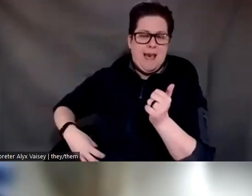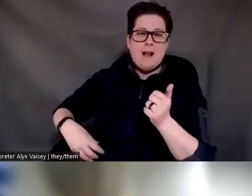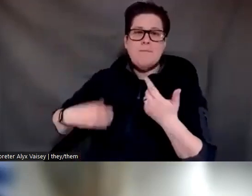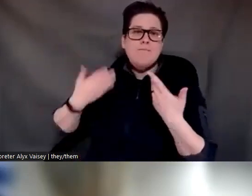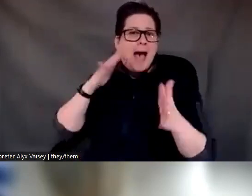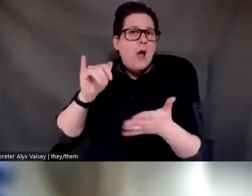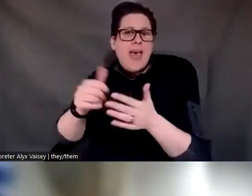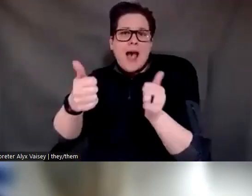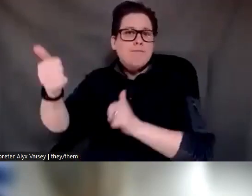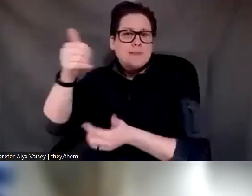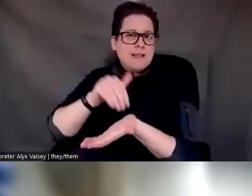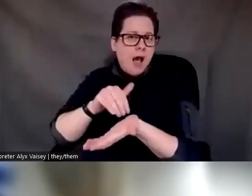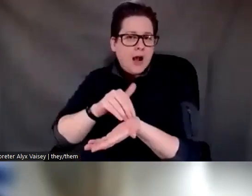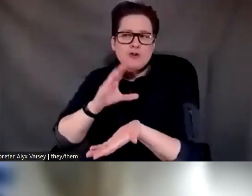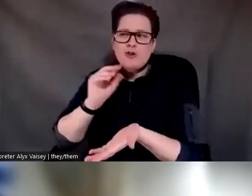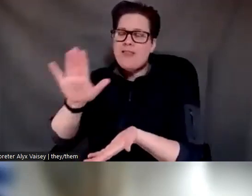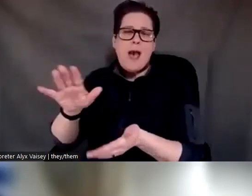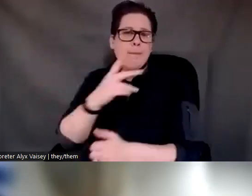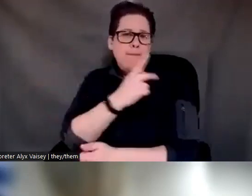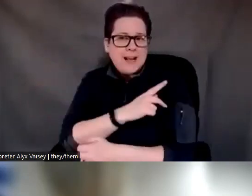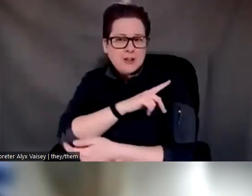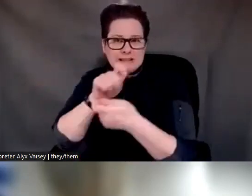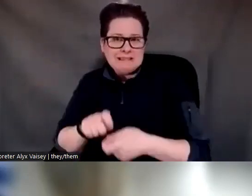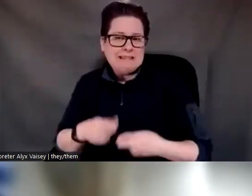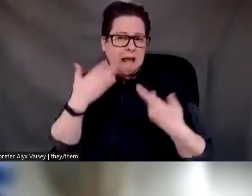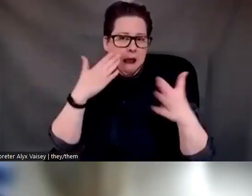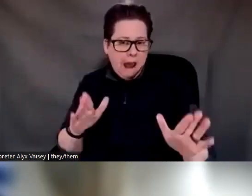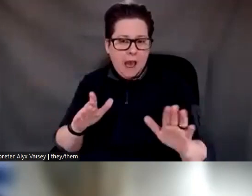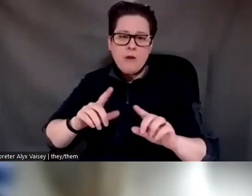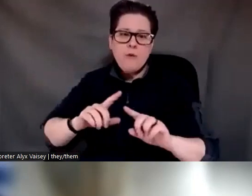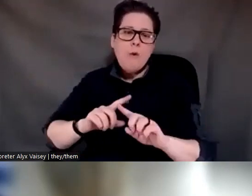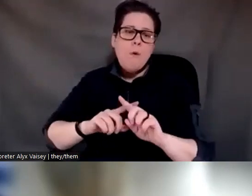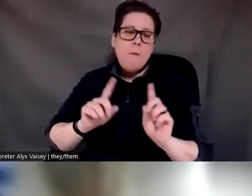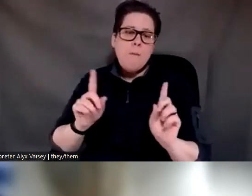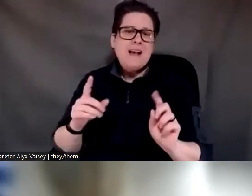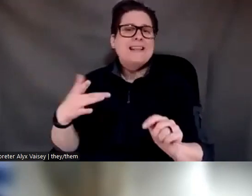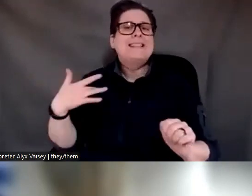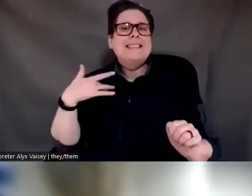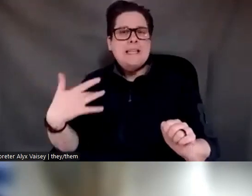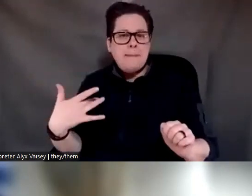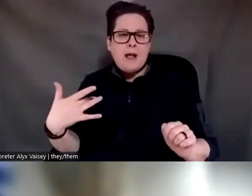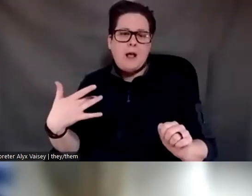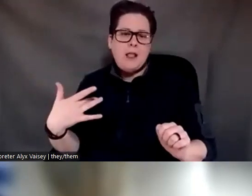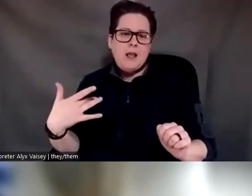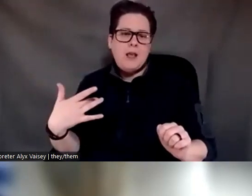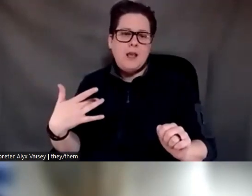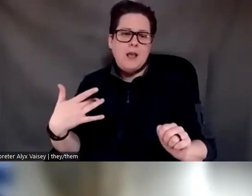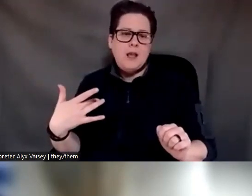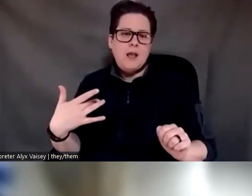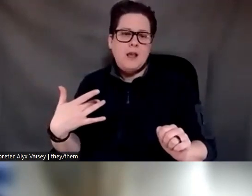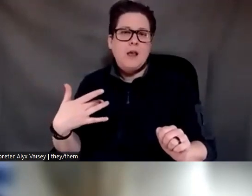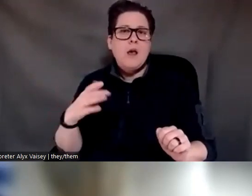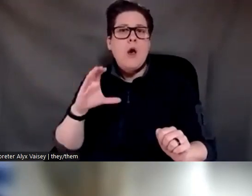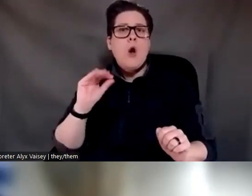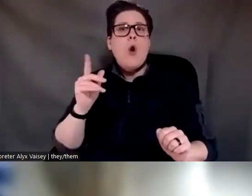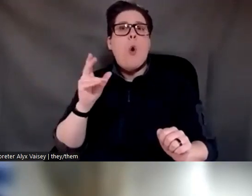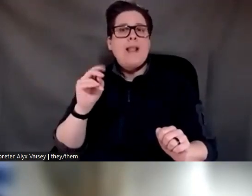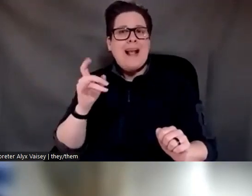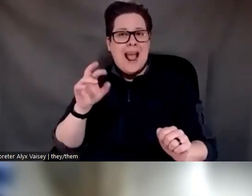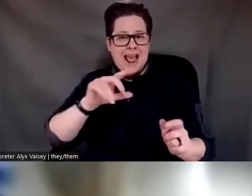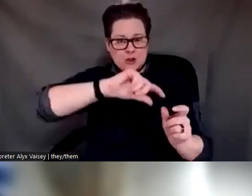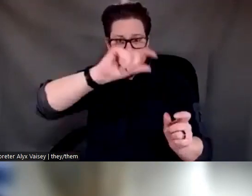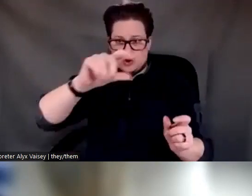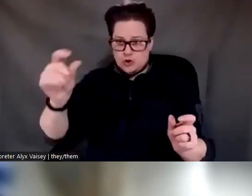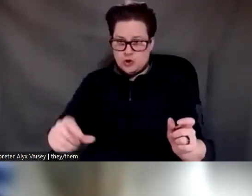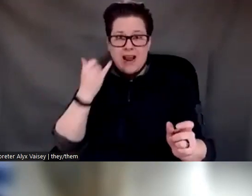attendees, personal family details because I don't know them, but typical a colon cancer that's diagnosed